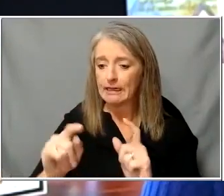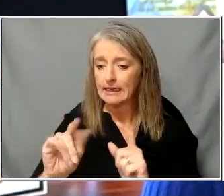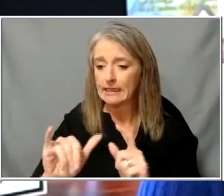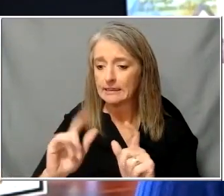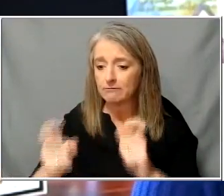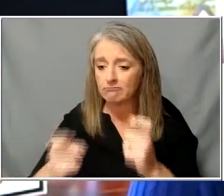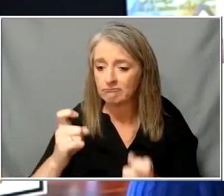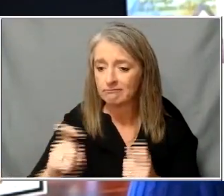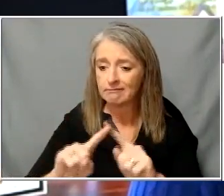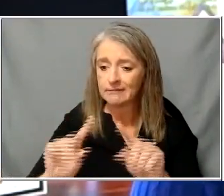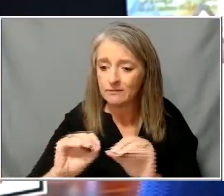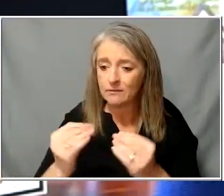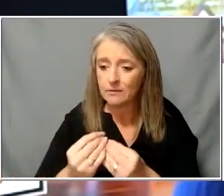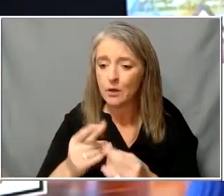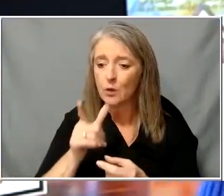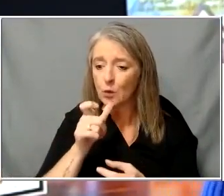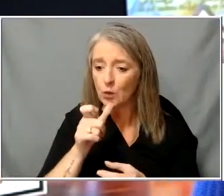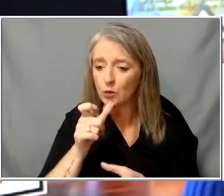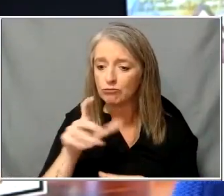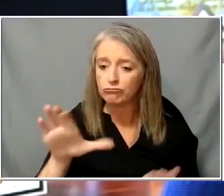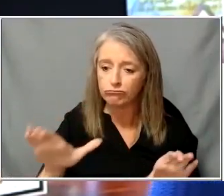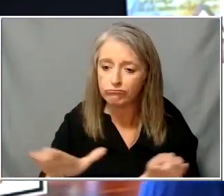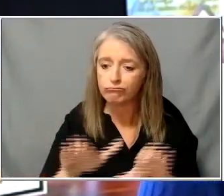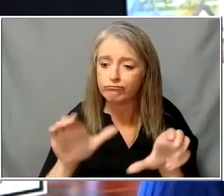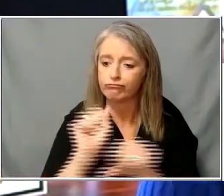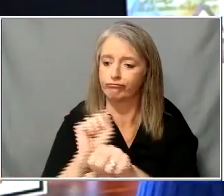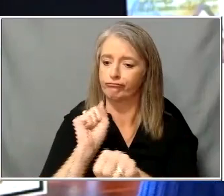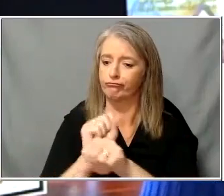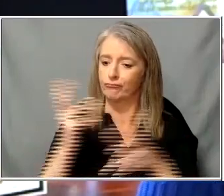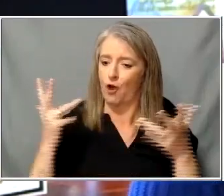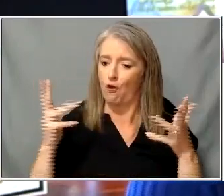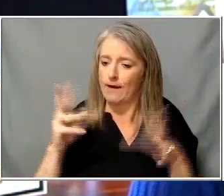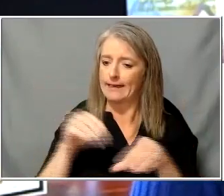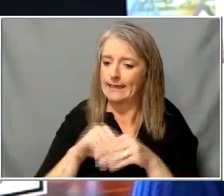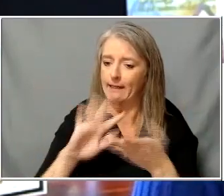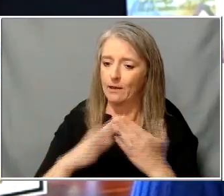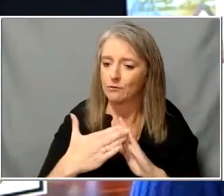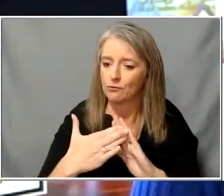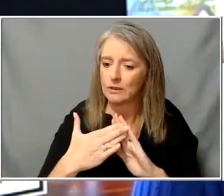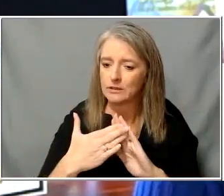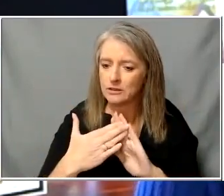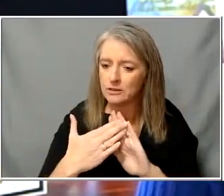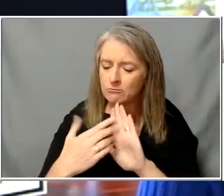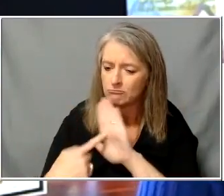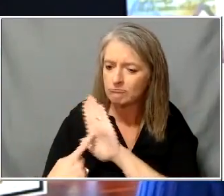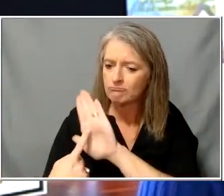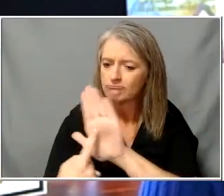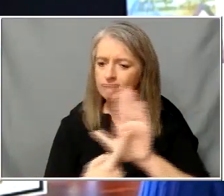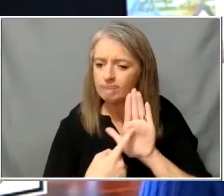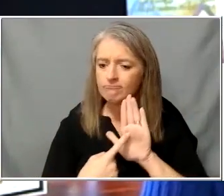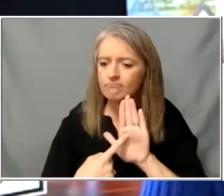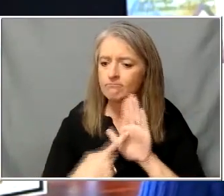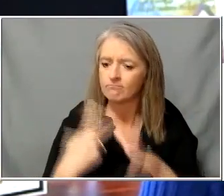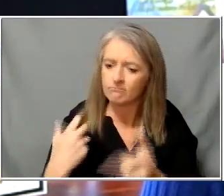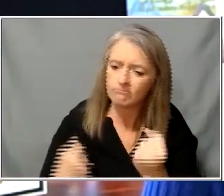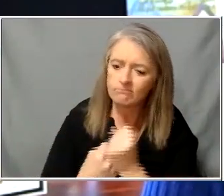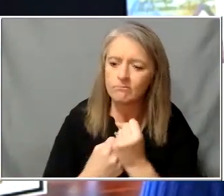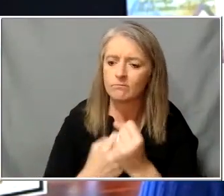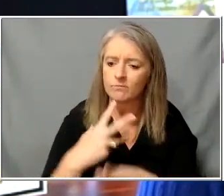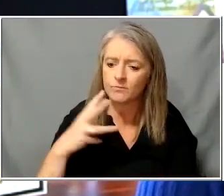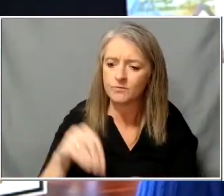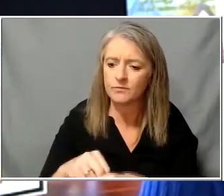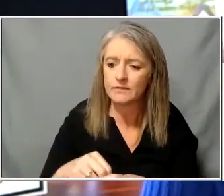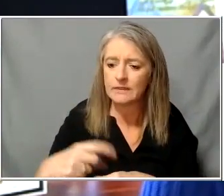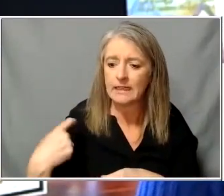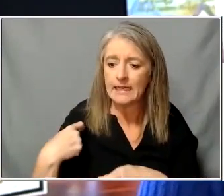that, organizations that are doing good work in the community. And we want to highlight that and support it and be part of it. Hispanic Heritage